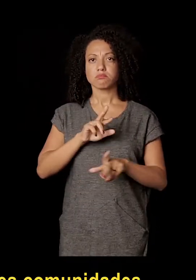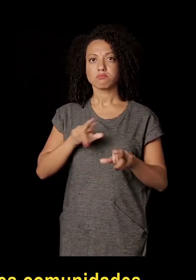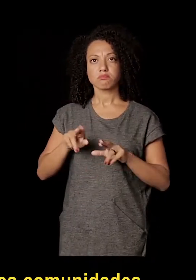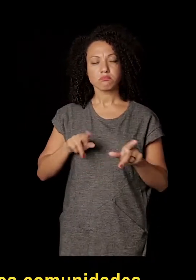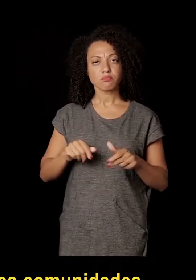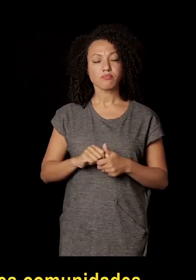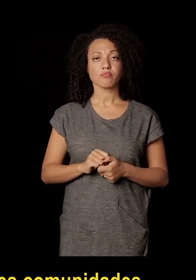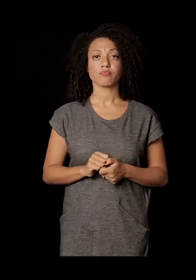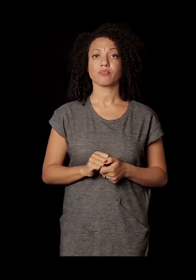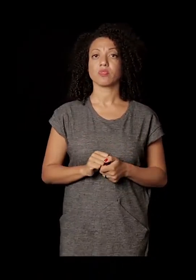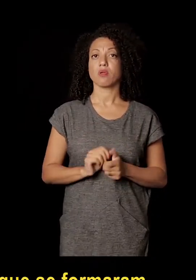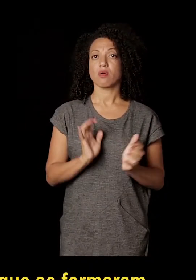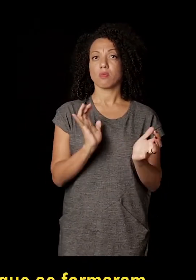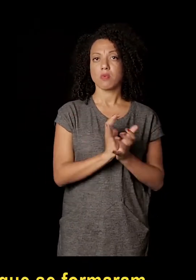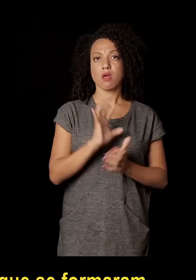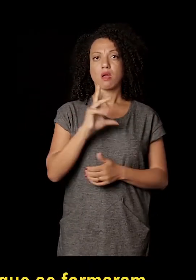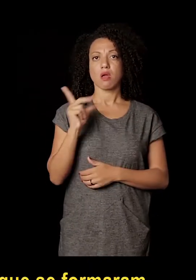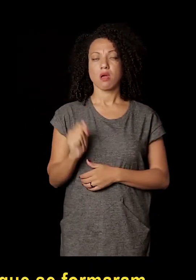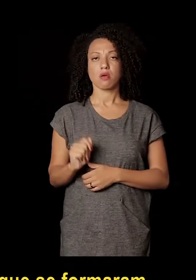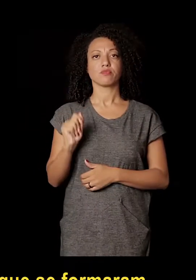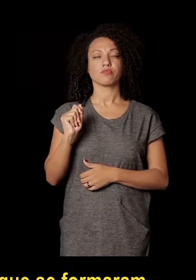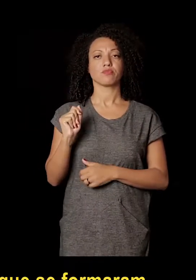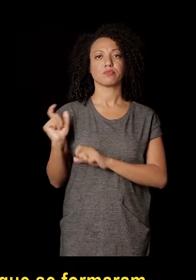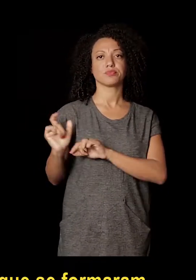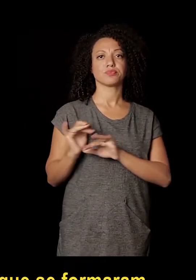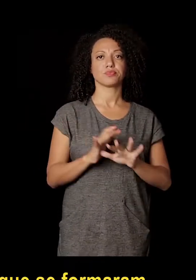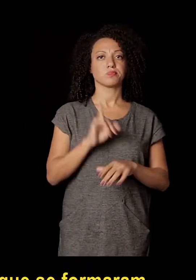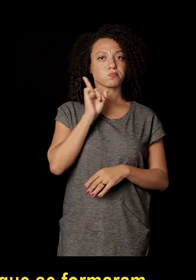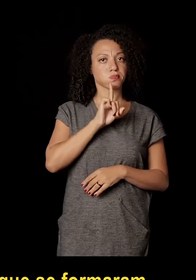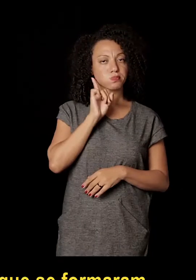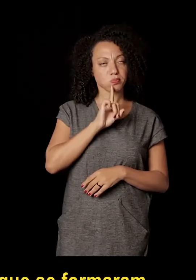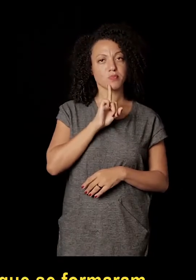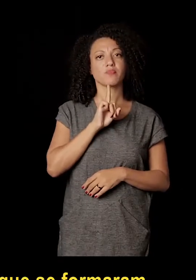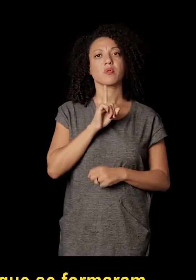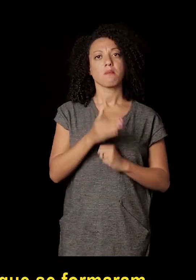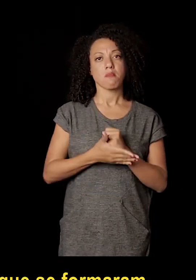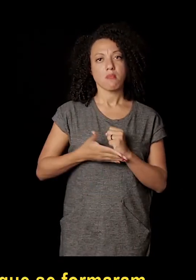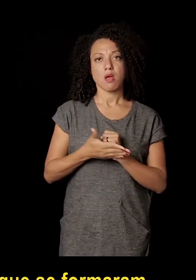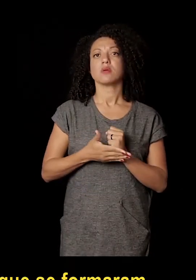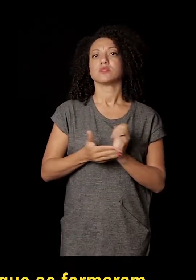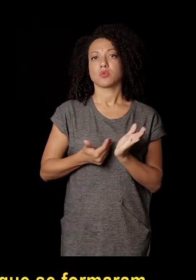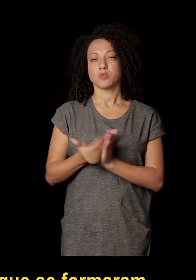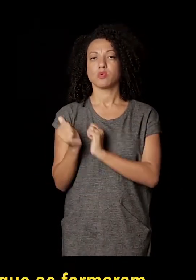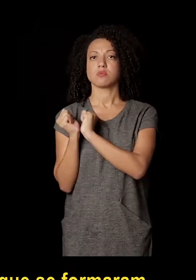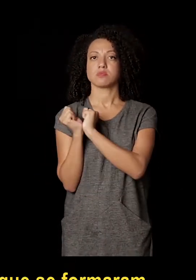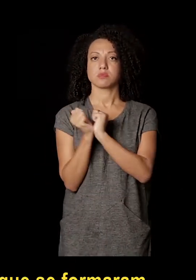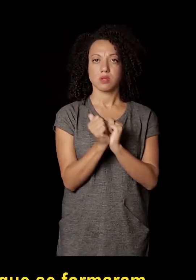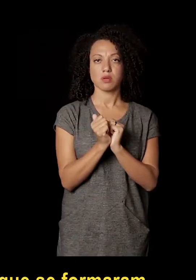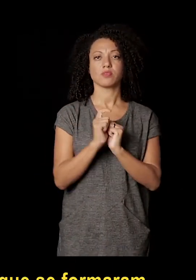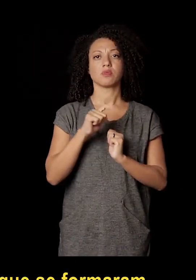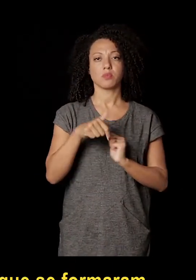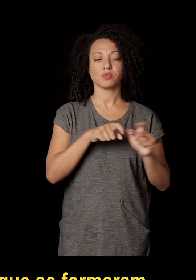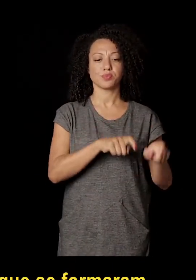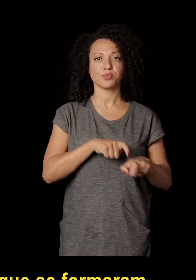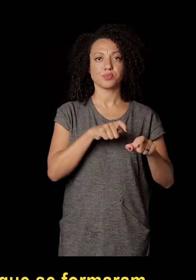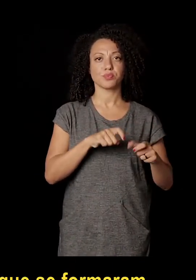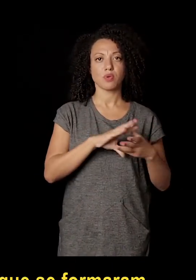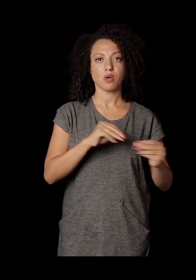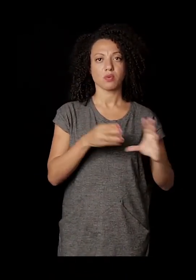cultural communities, from African American communities that were built on slavery and